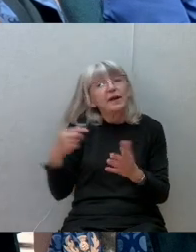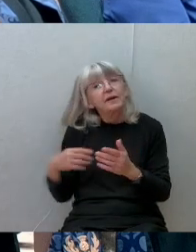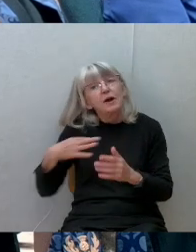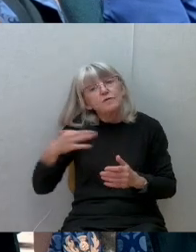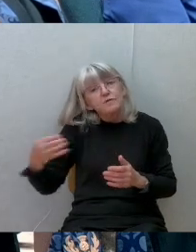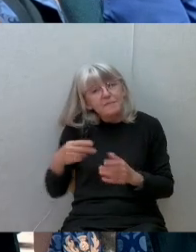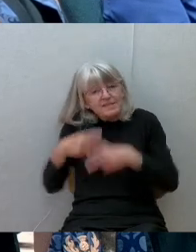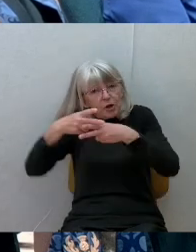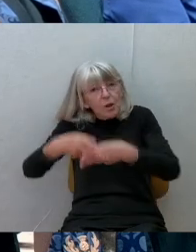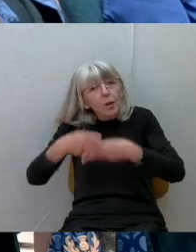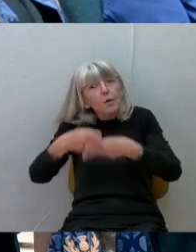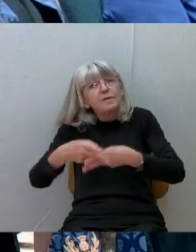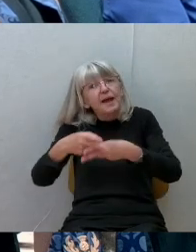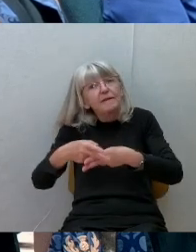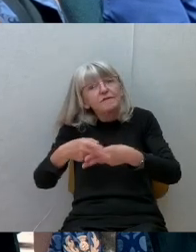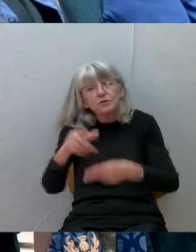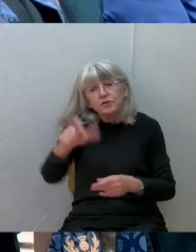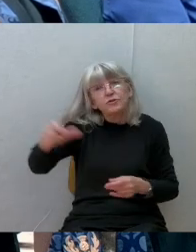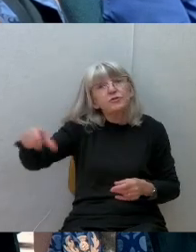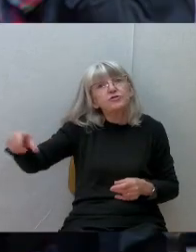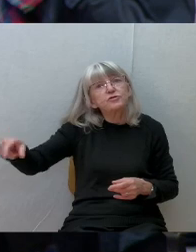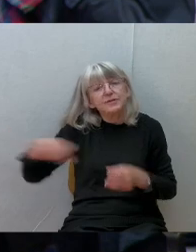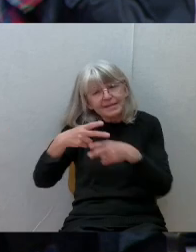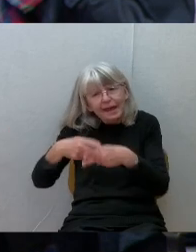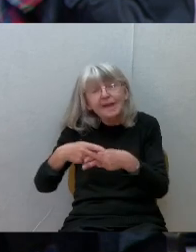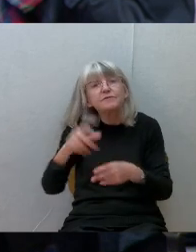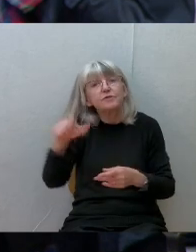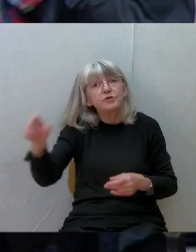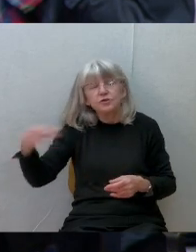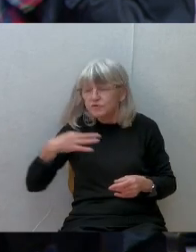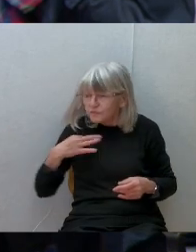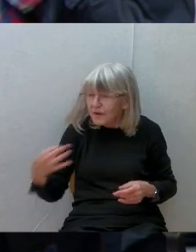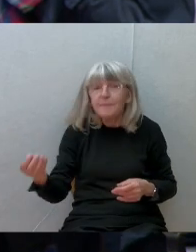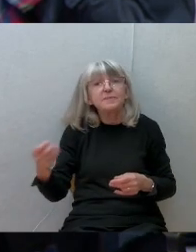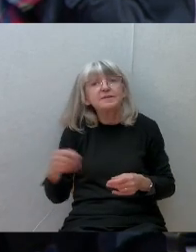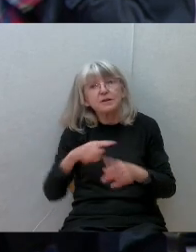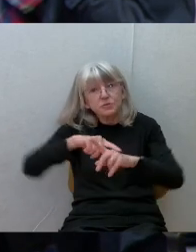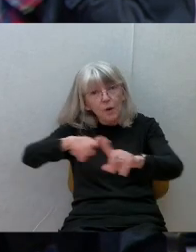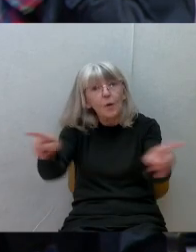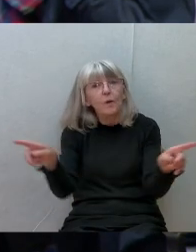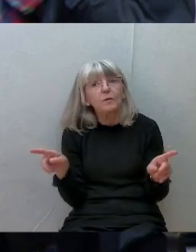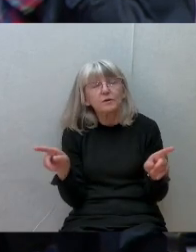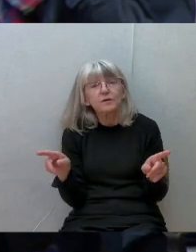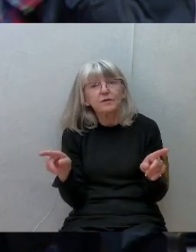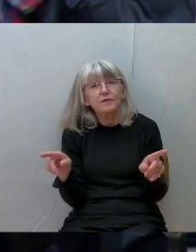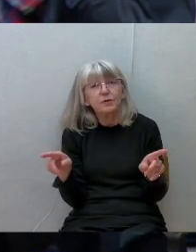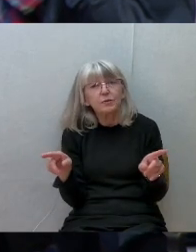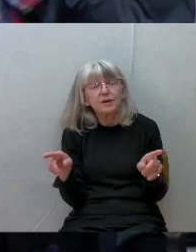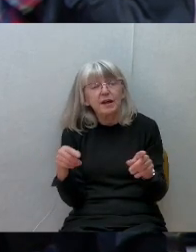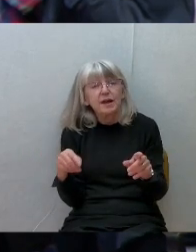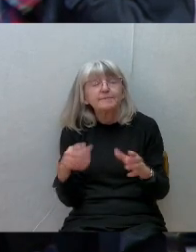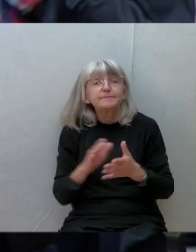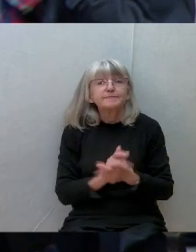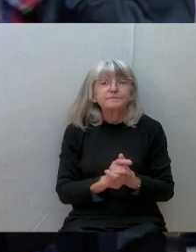He is your representative here on the stage, making sure that we do things well. And our